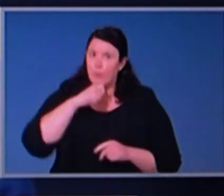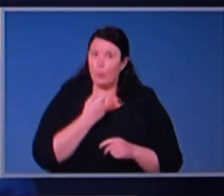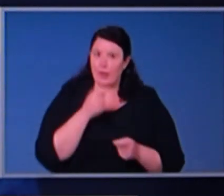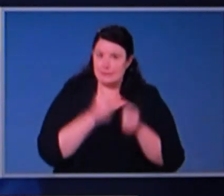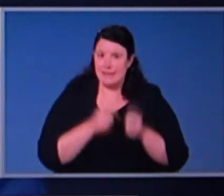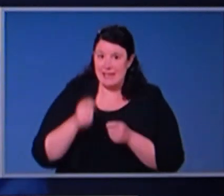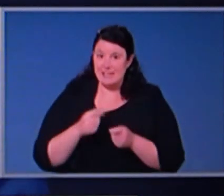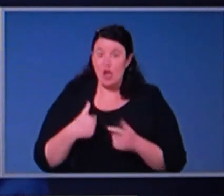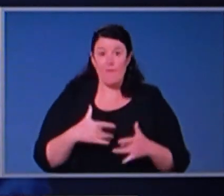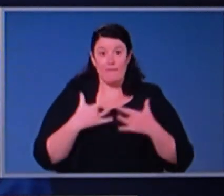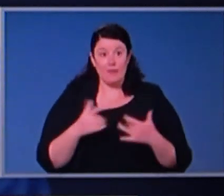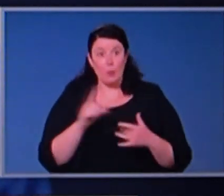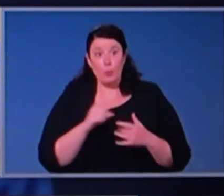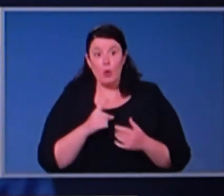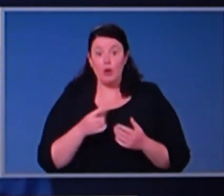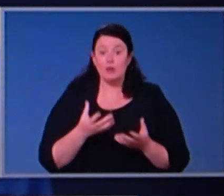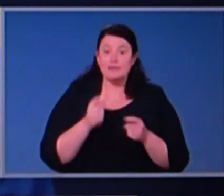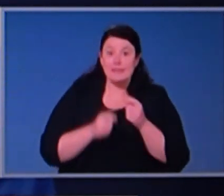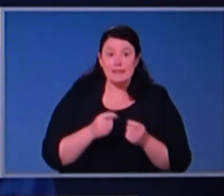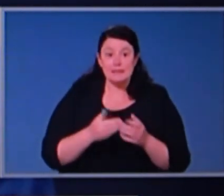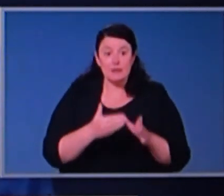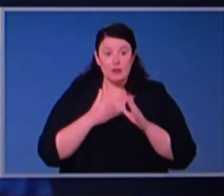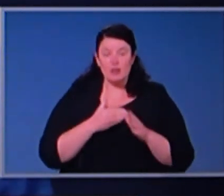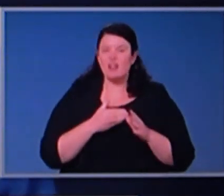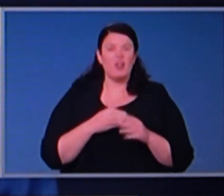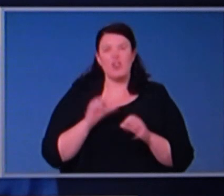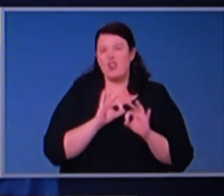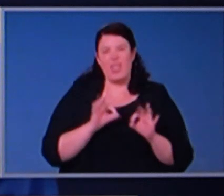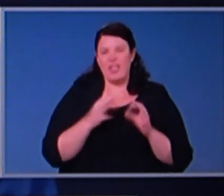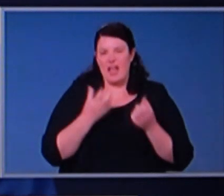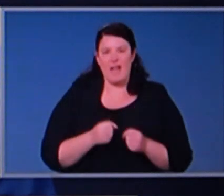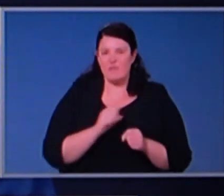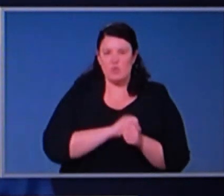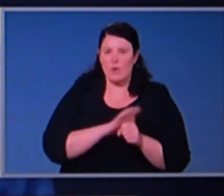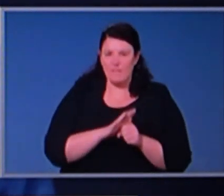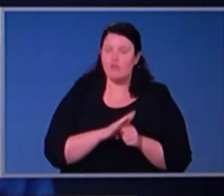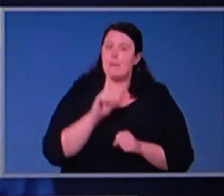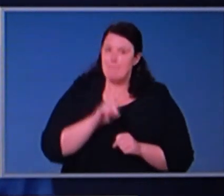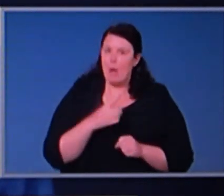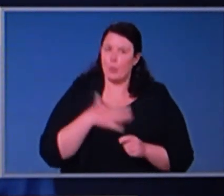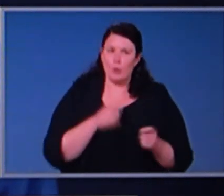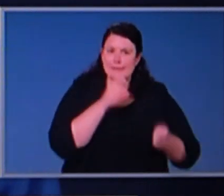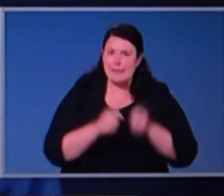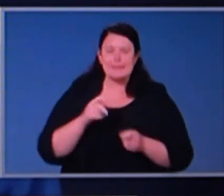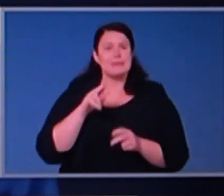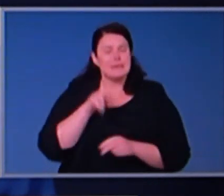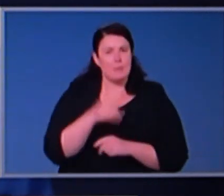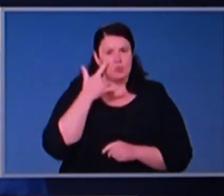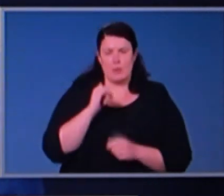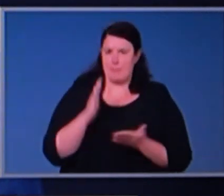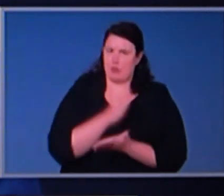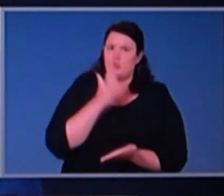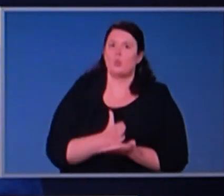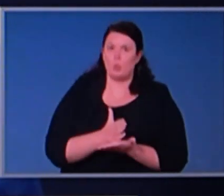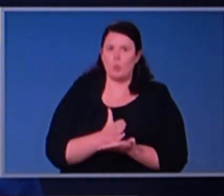will be negative, but this will give us a really broad reach of what we call passive surveillance. But we're also looking at a